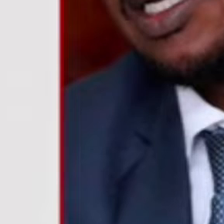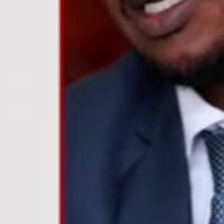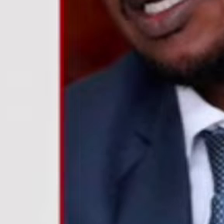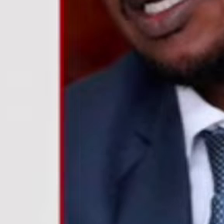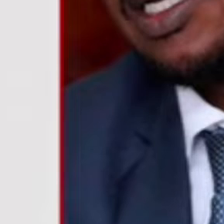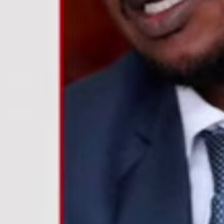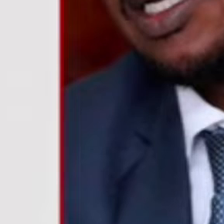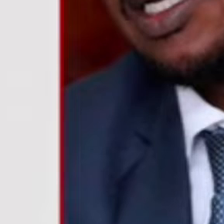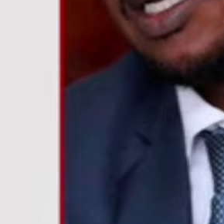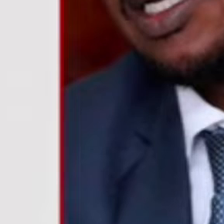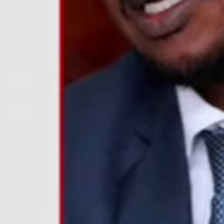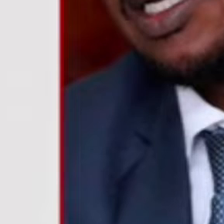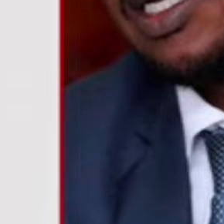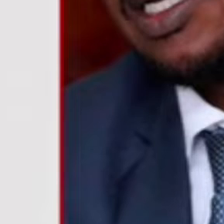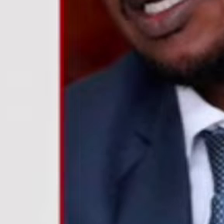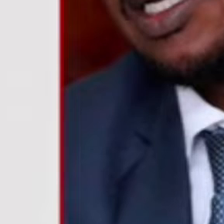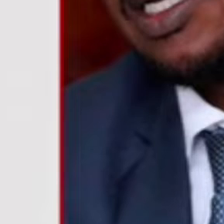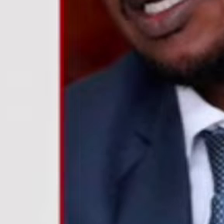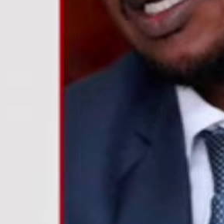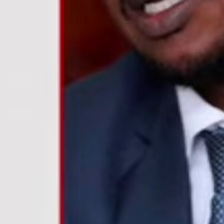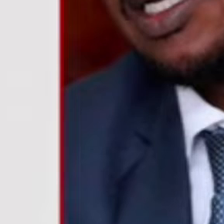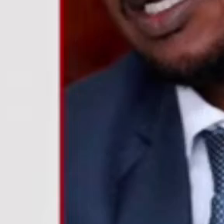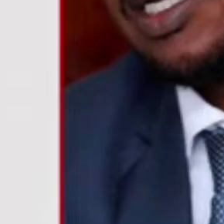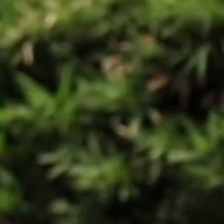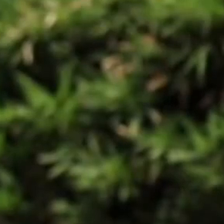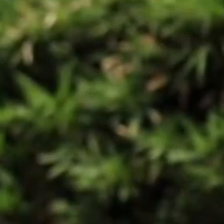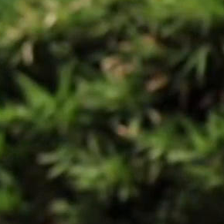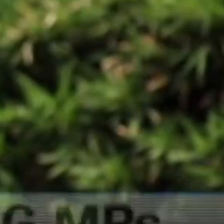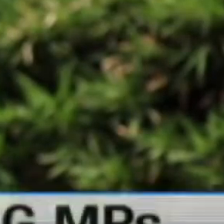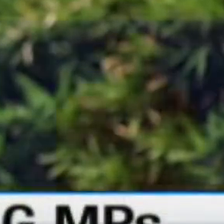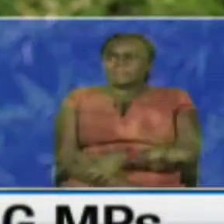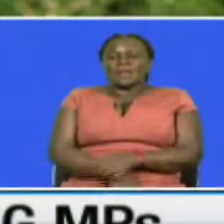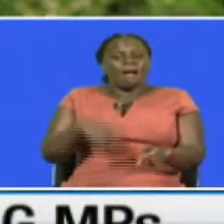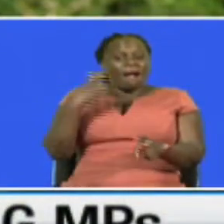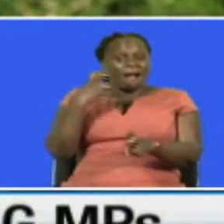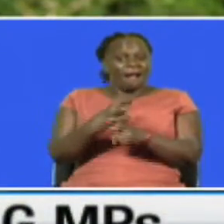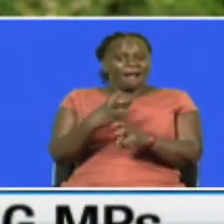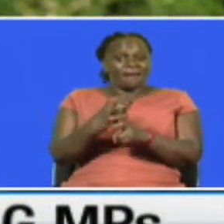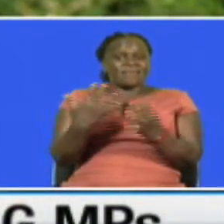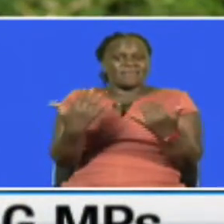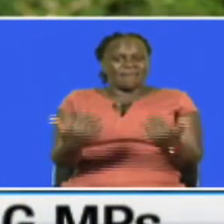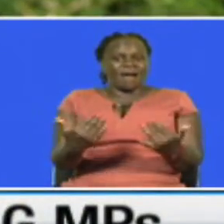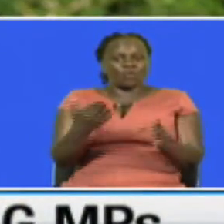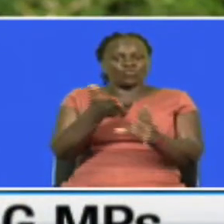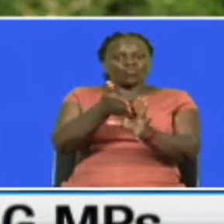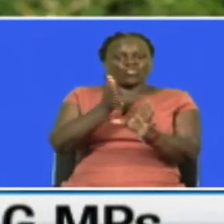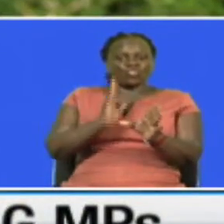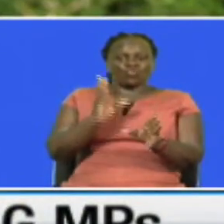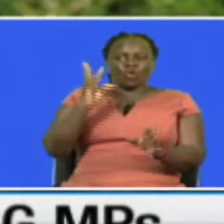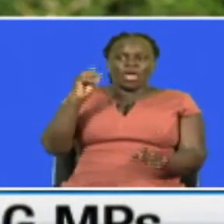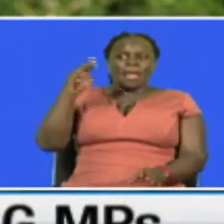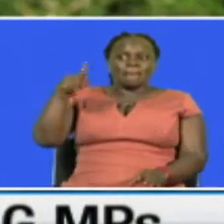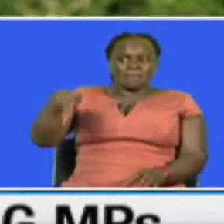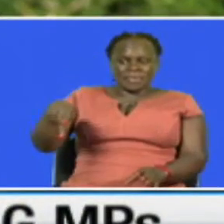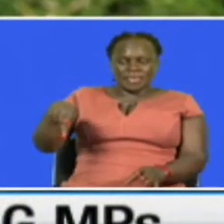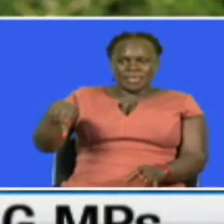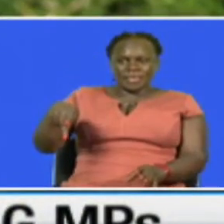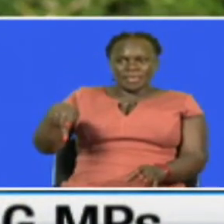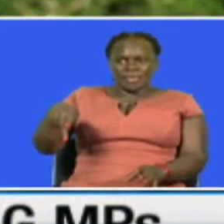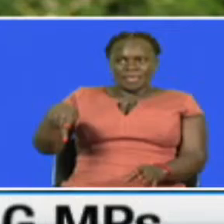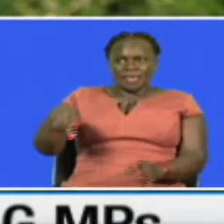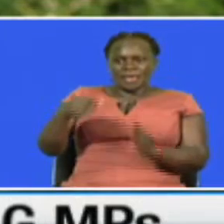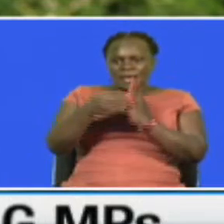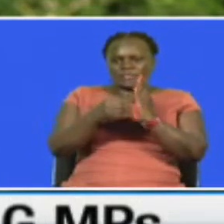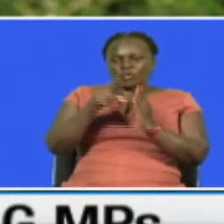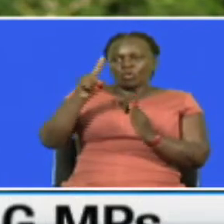same cannot be applied for recall of an MP. It is a bit difficult at the moment to recall or remove them from office as it is under